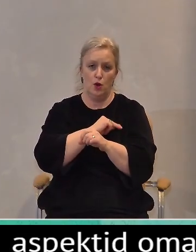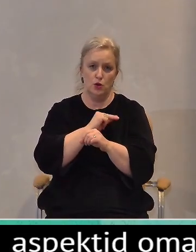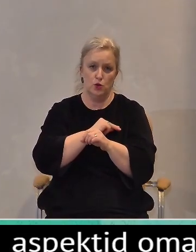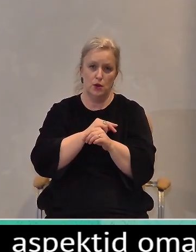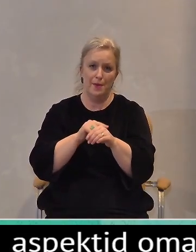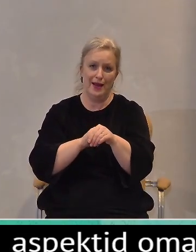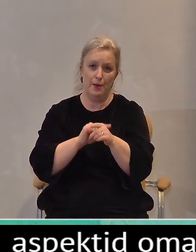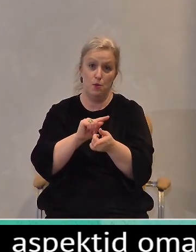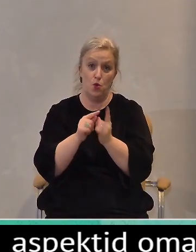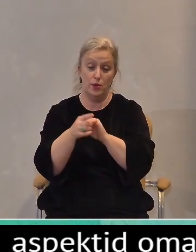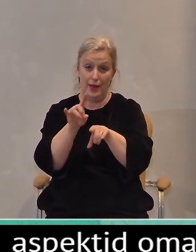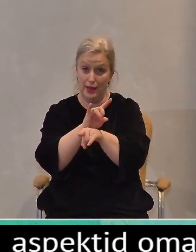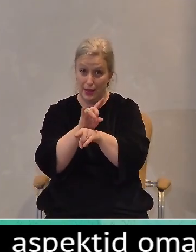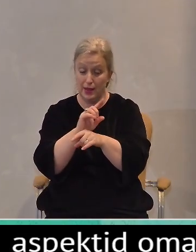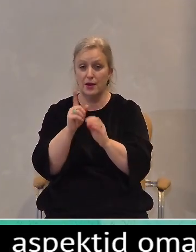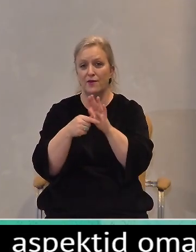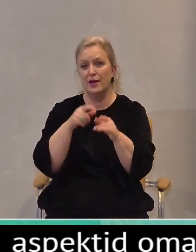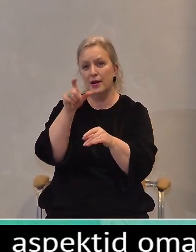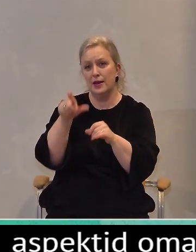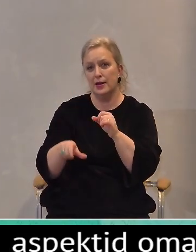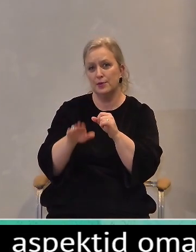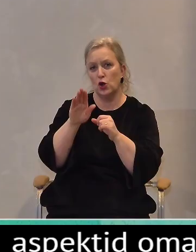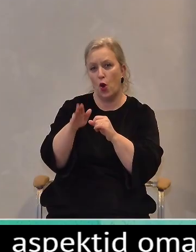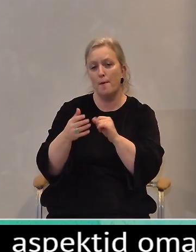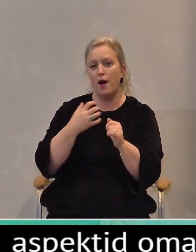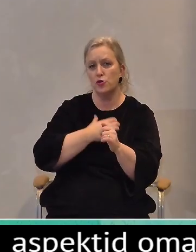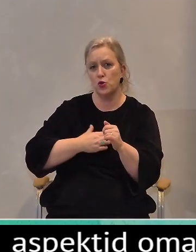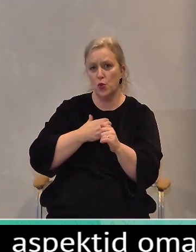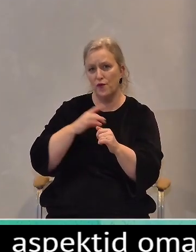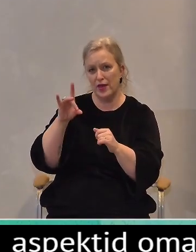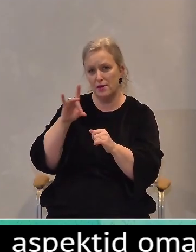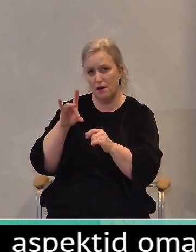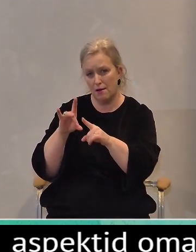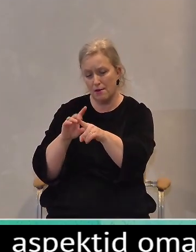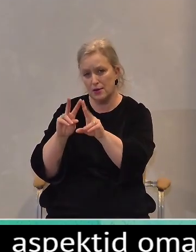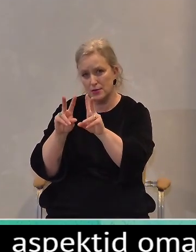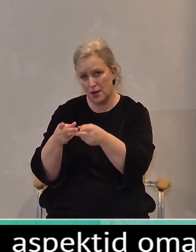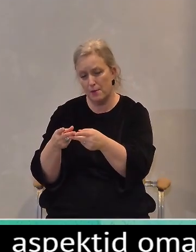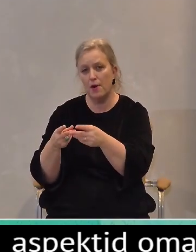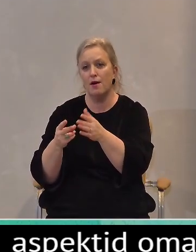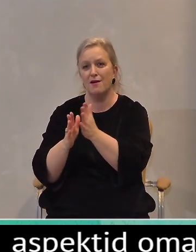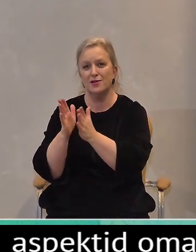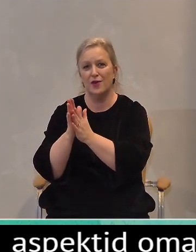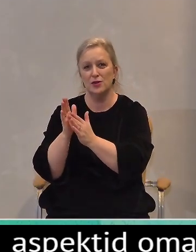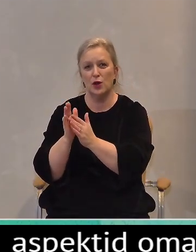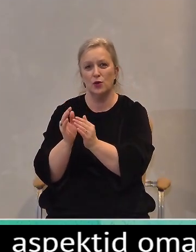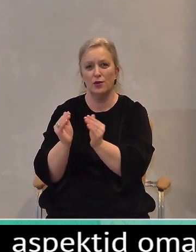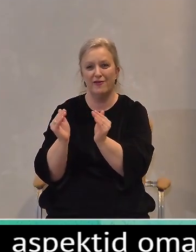the disorders. We used genetically modified mice as well as